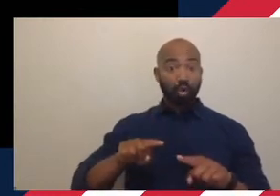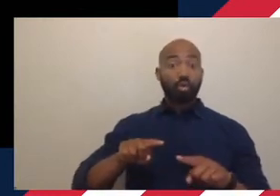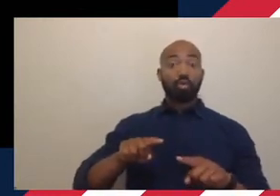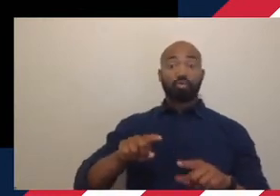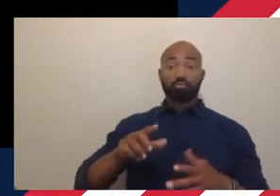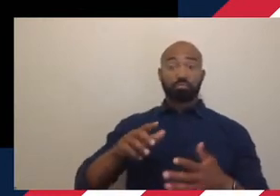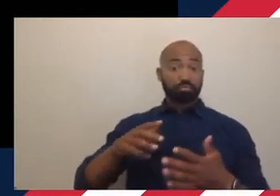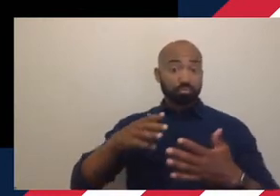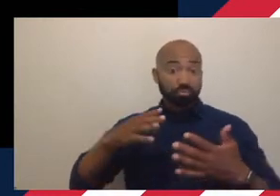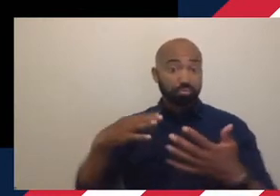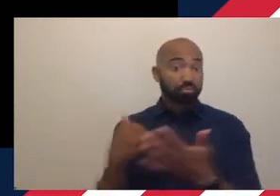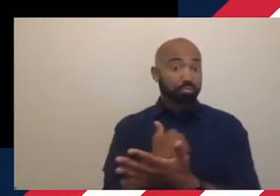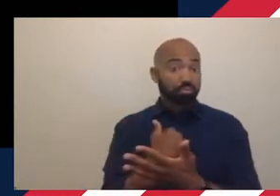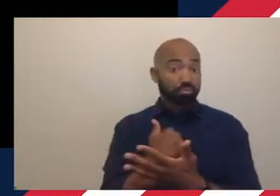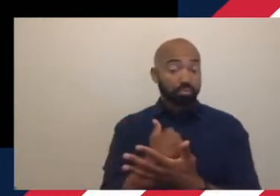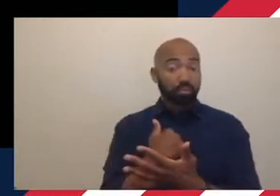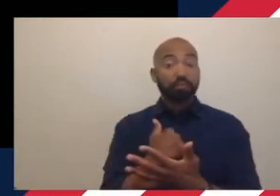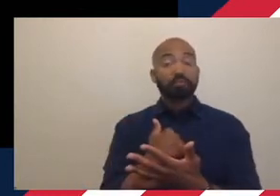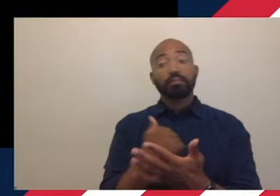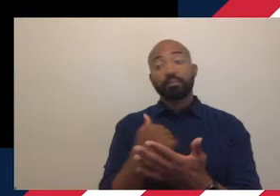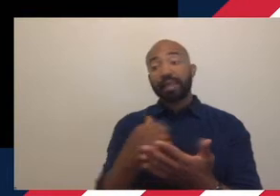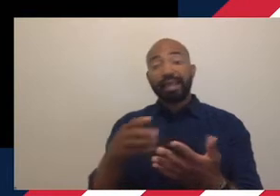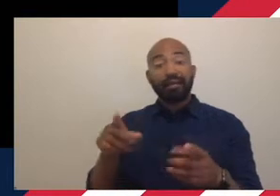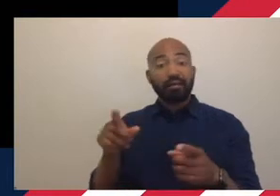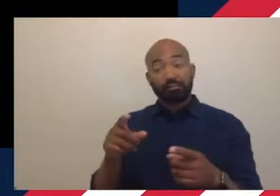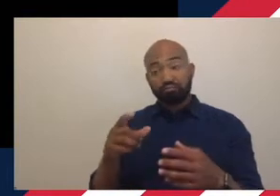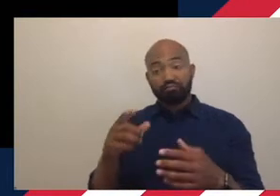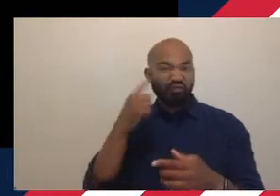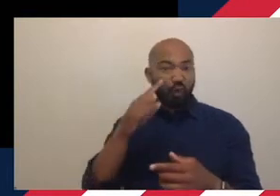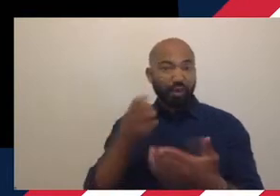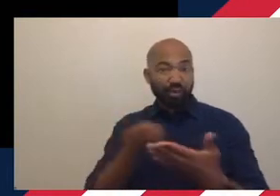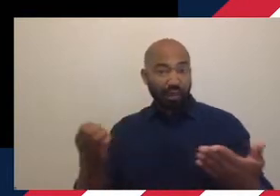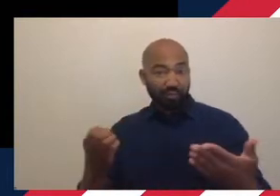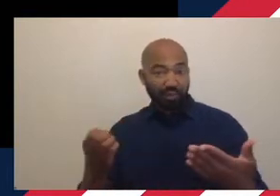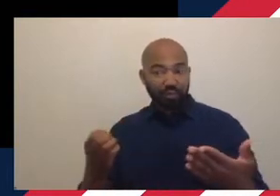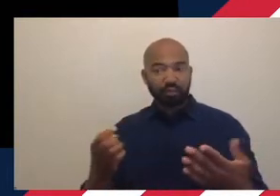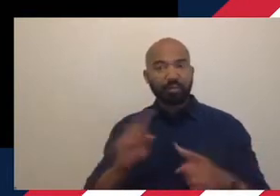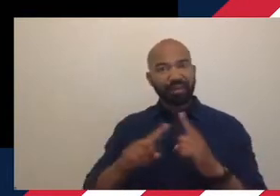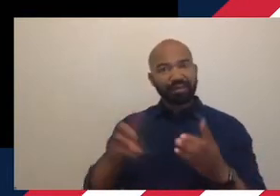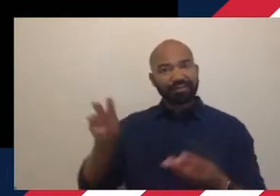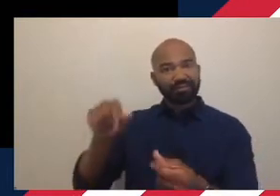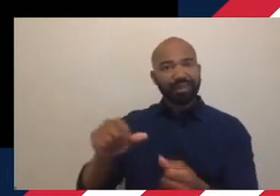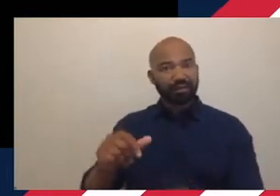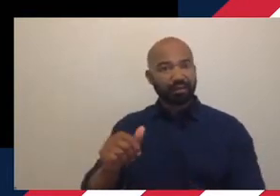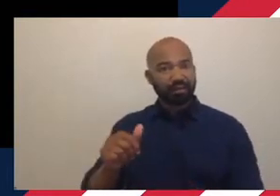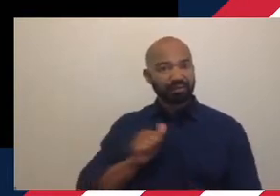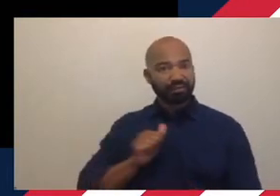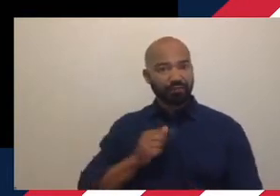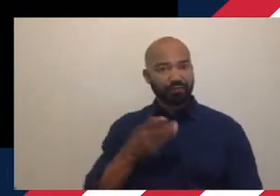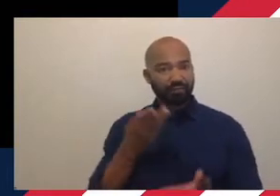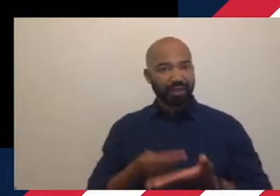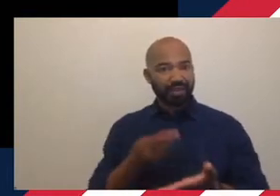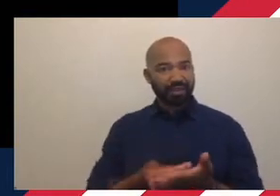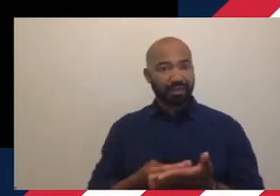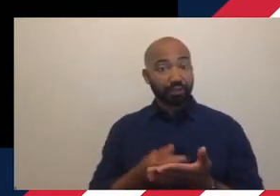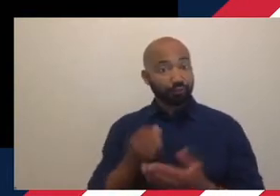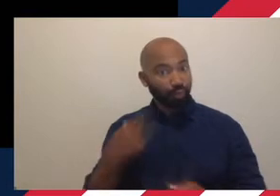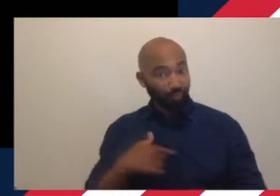we do not have in order to get equipment so that we would be able to work from